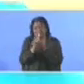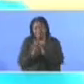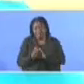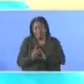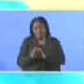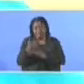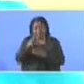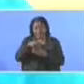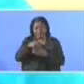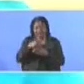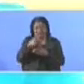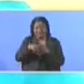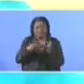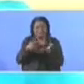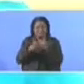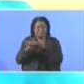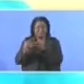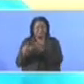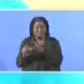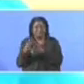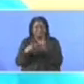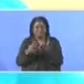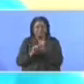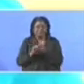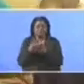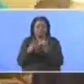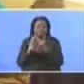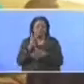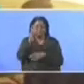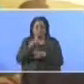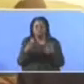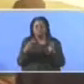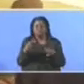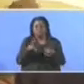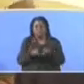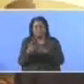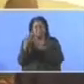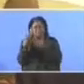that, I think that's what we are and what we should be about as Bahamians.